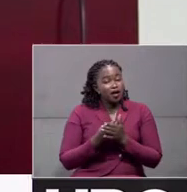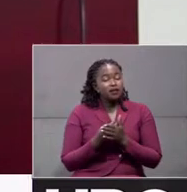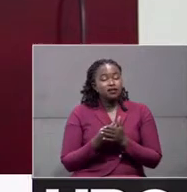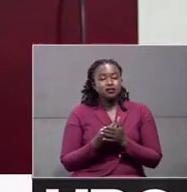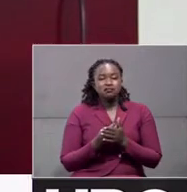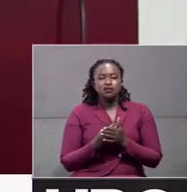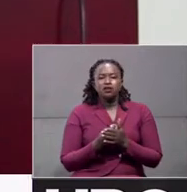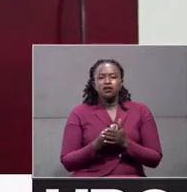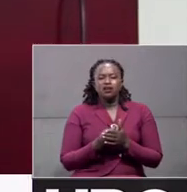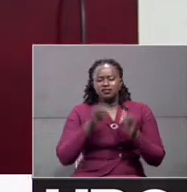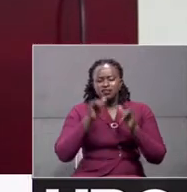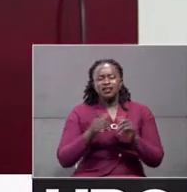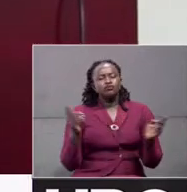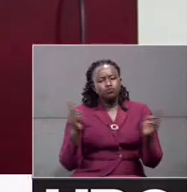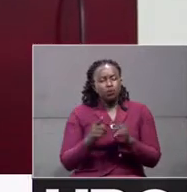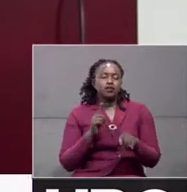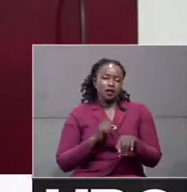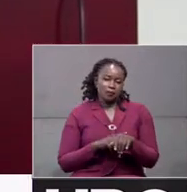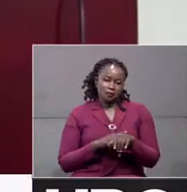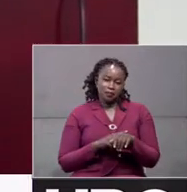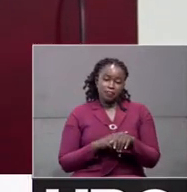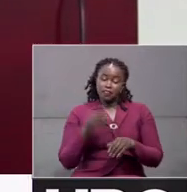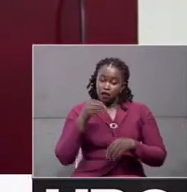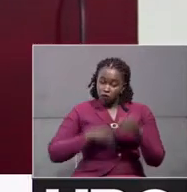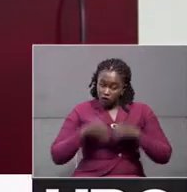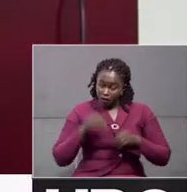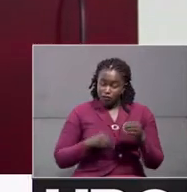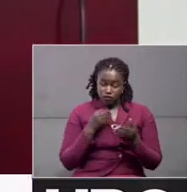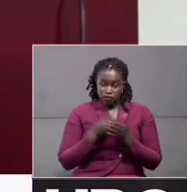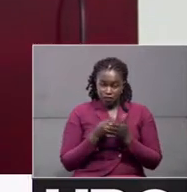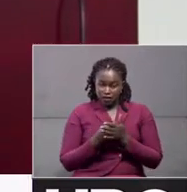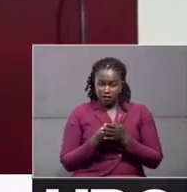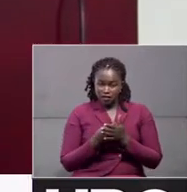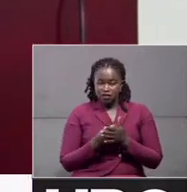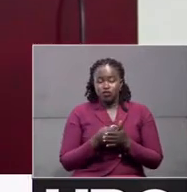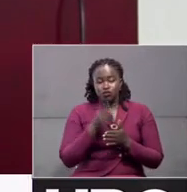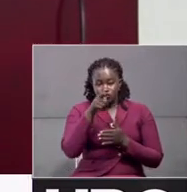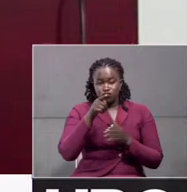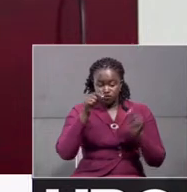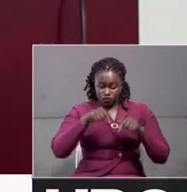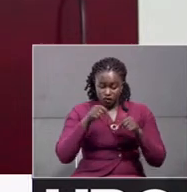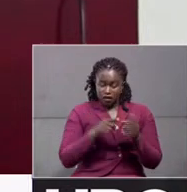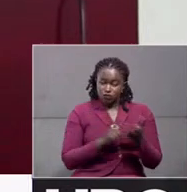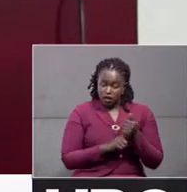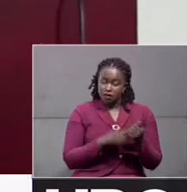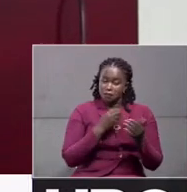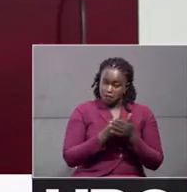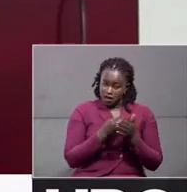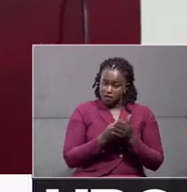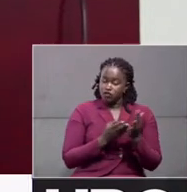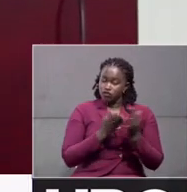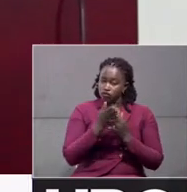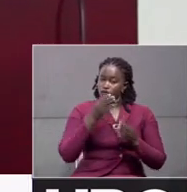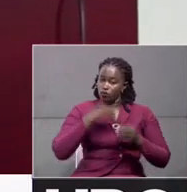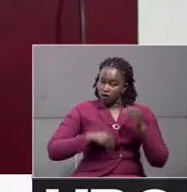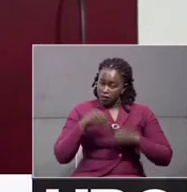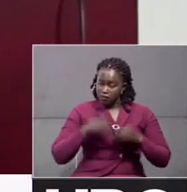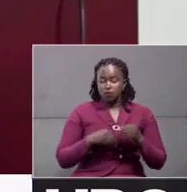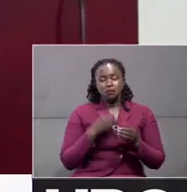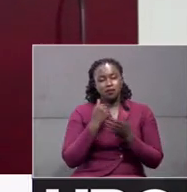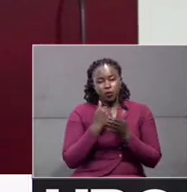temporary. The corruption money that you can get today on the